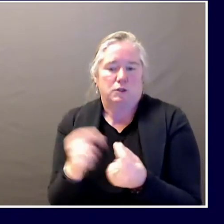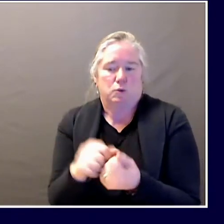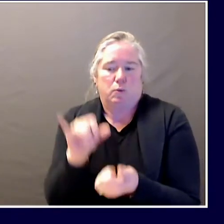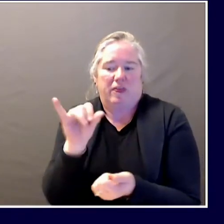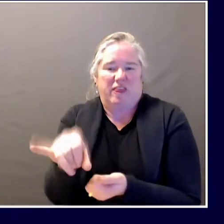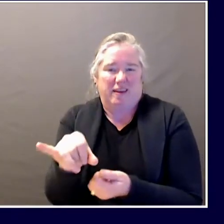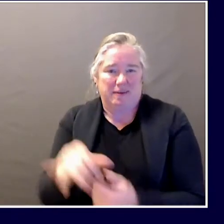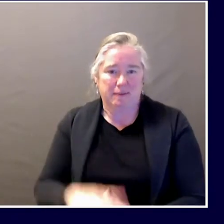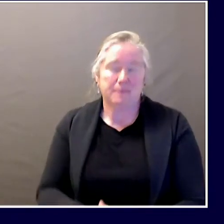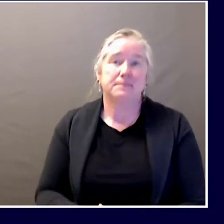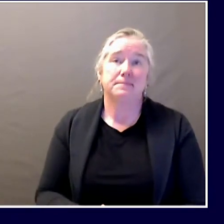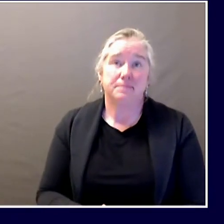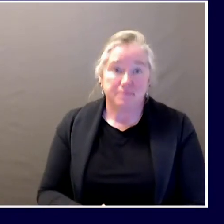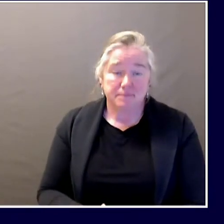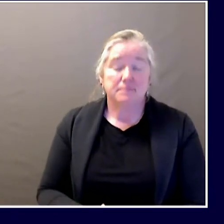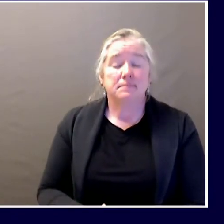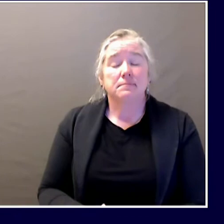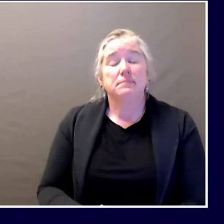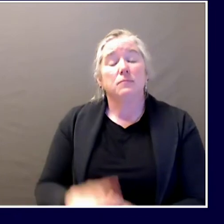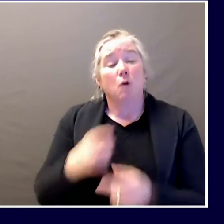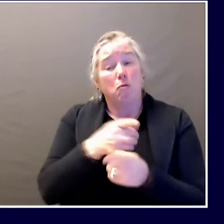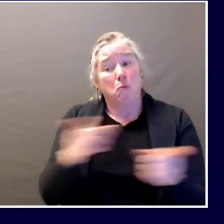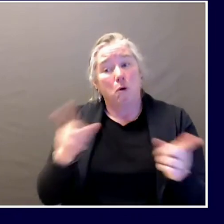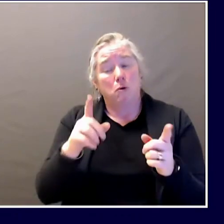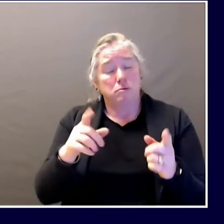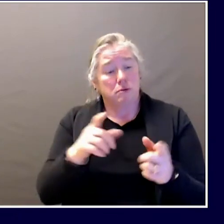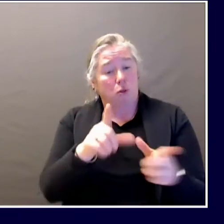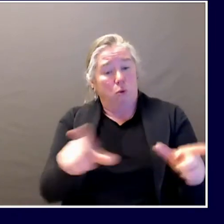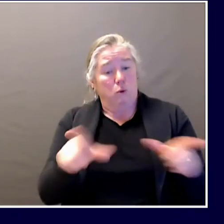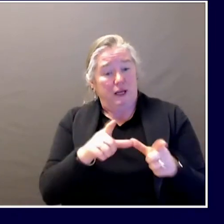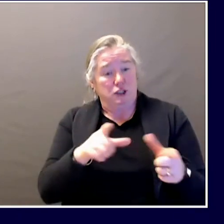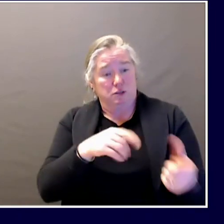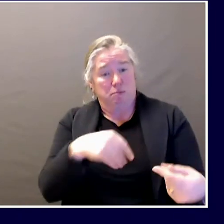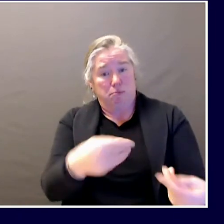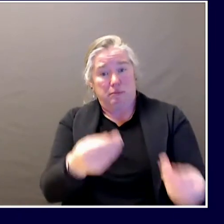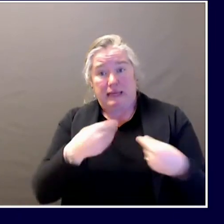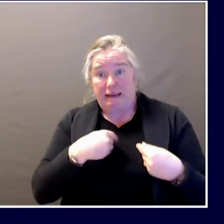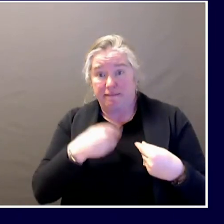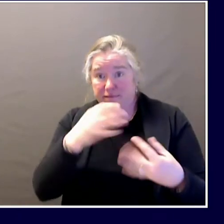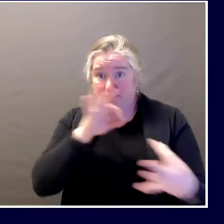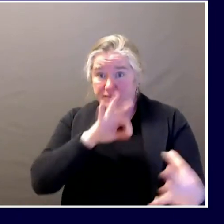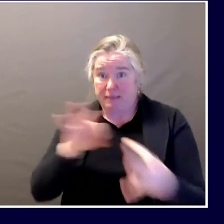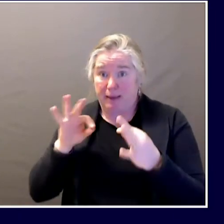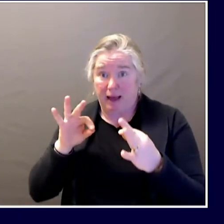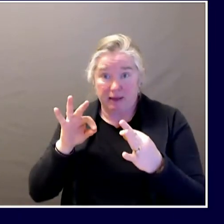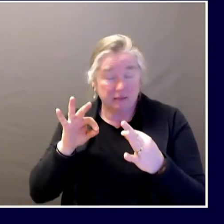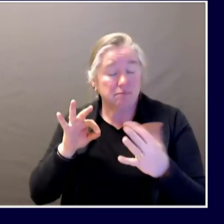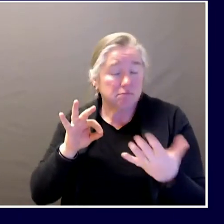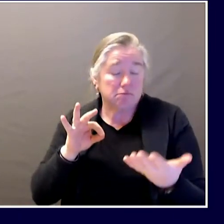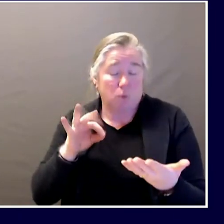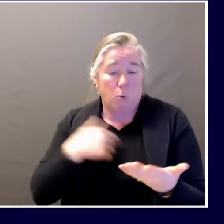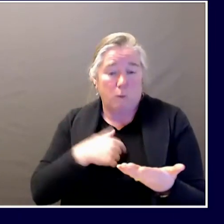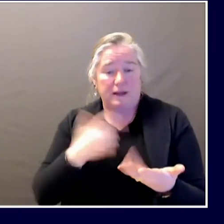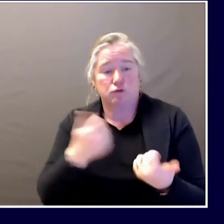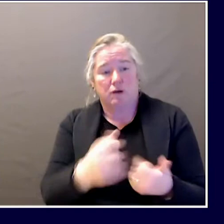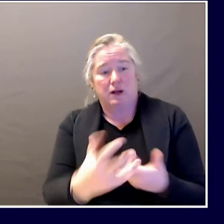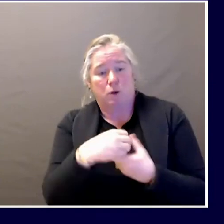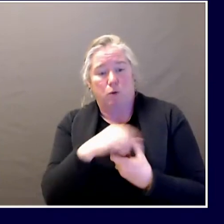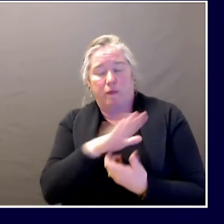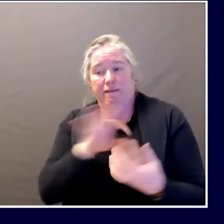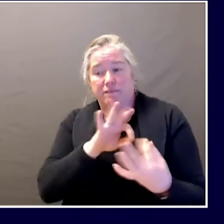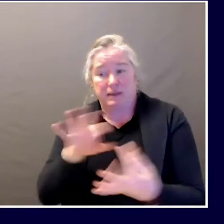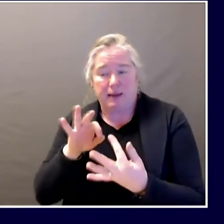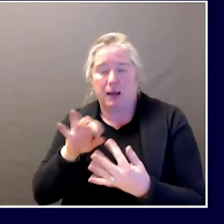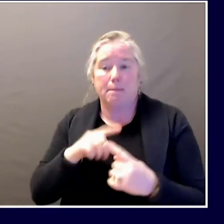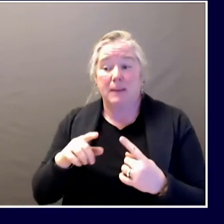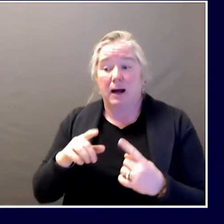feedback, we've tried to incorporate those, but it's not a direct function of, say, teachers now being included. And what we have